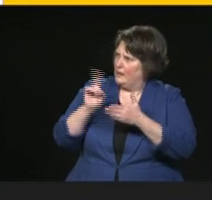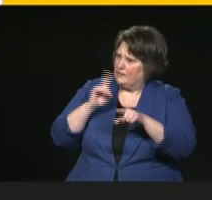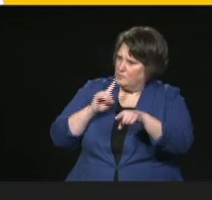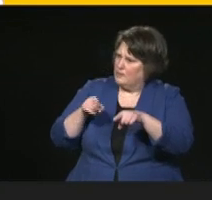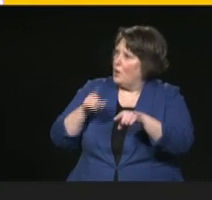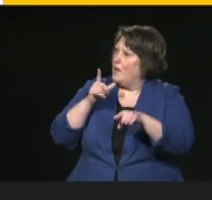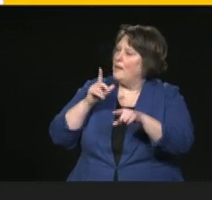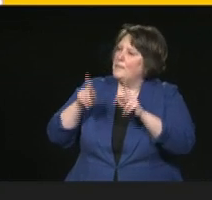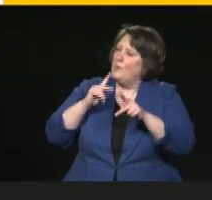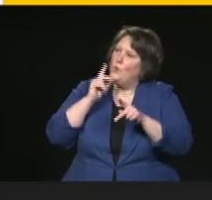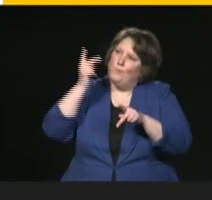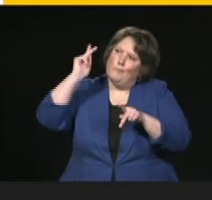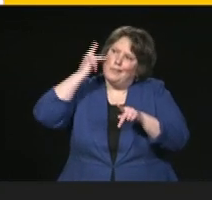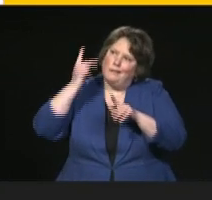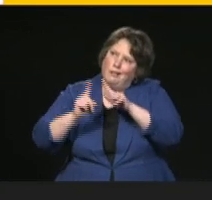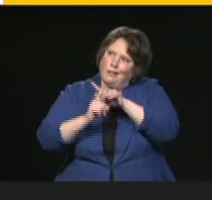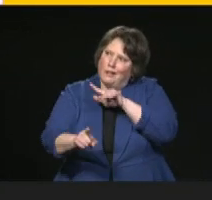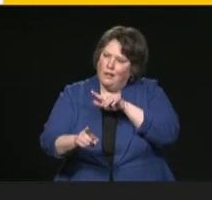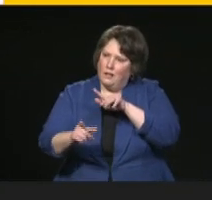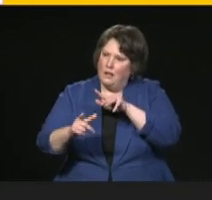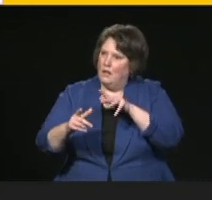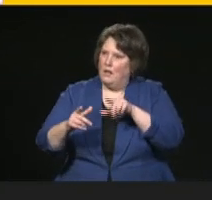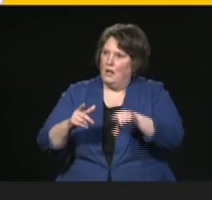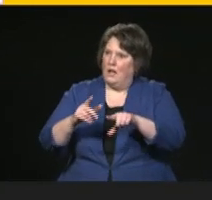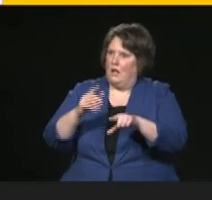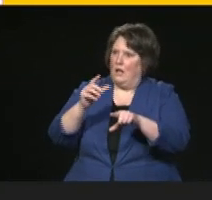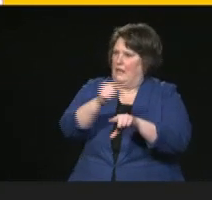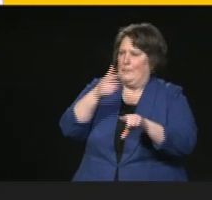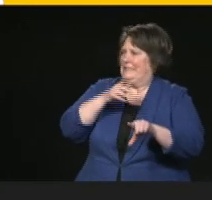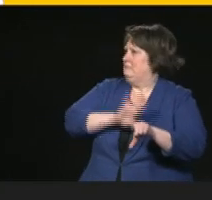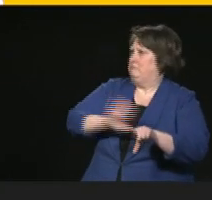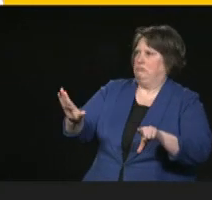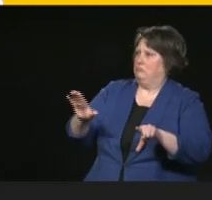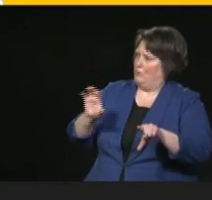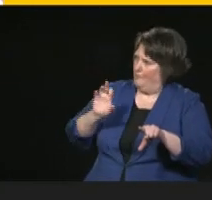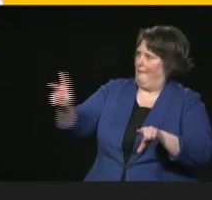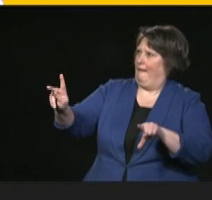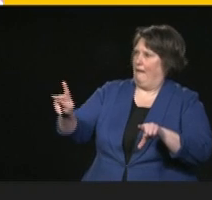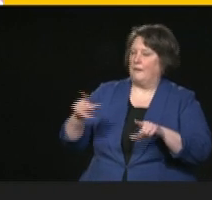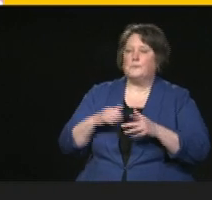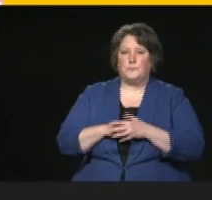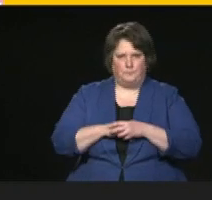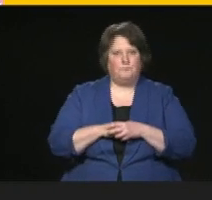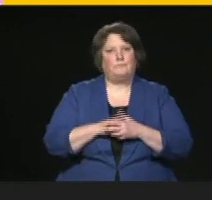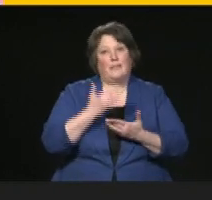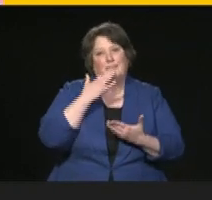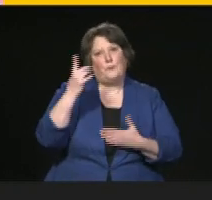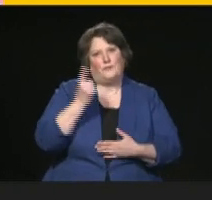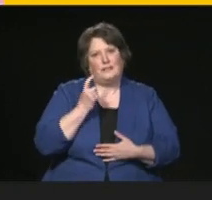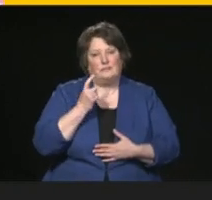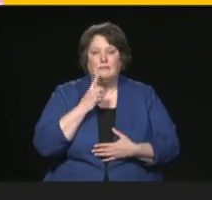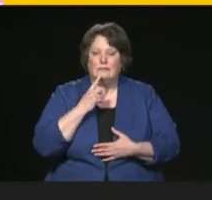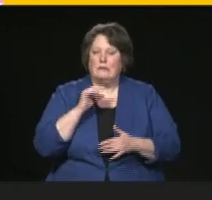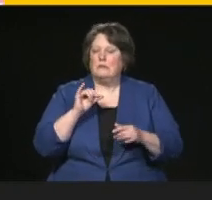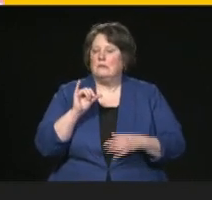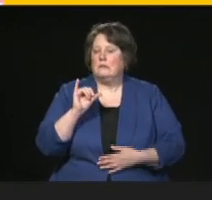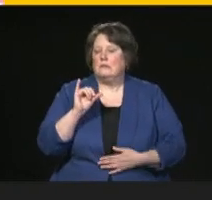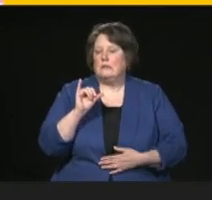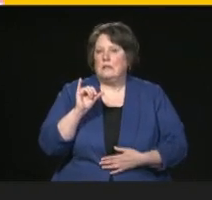Thank you for the question, Janice. That is an issue which we are currently discussing